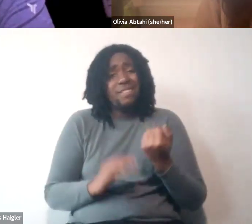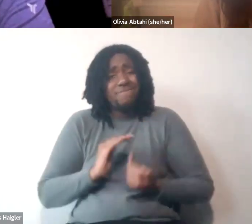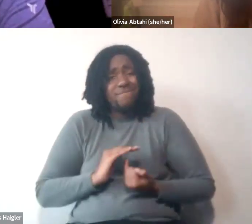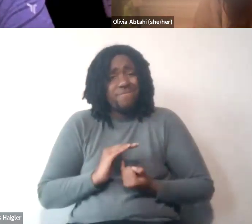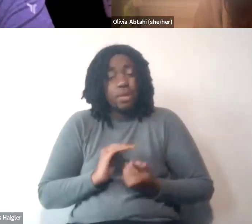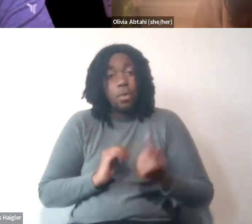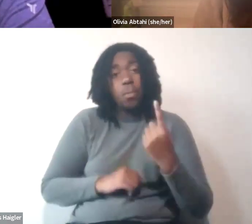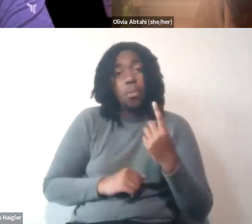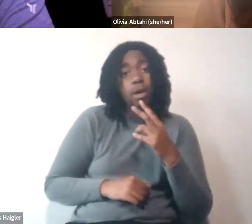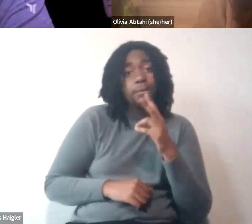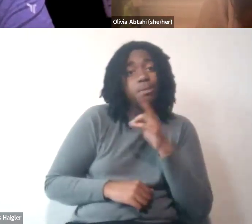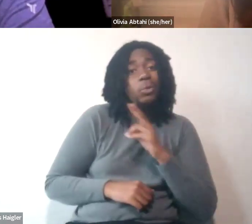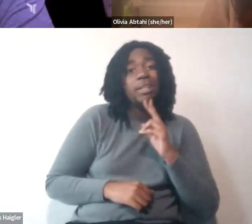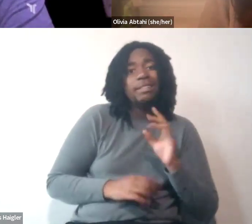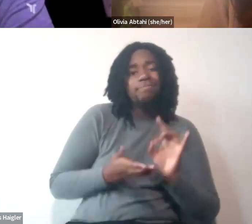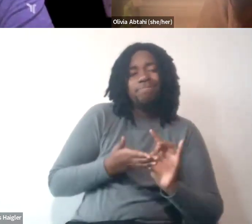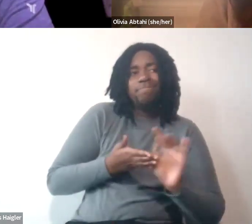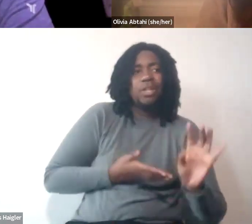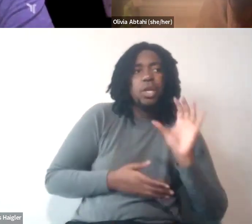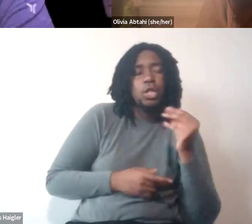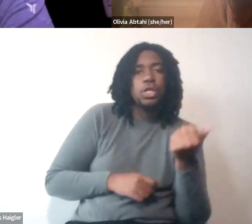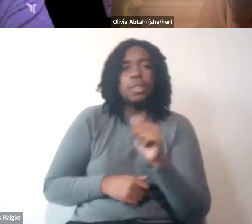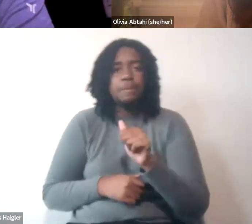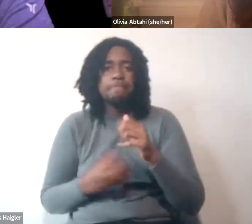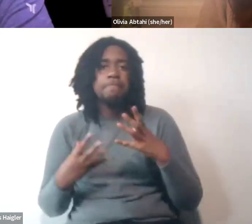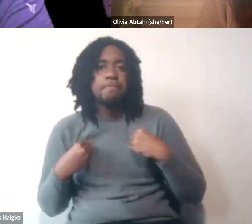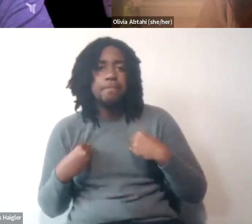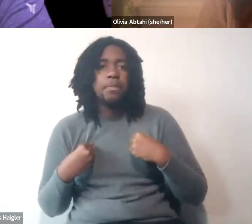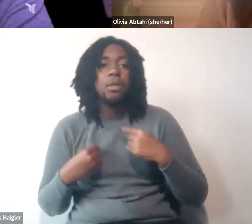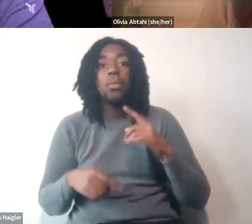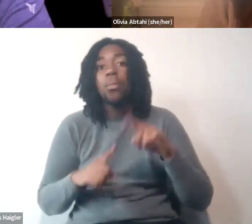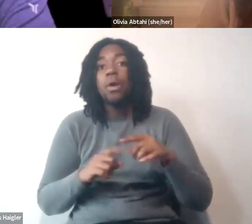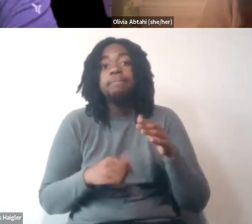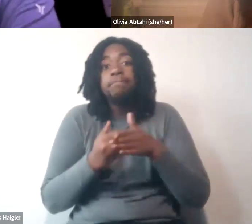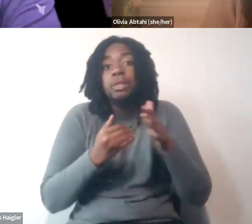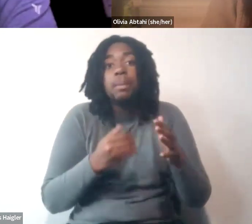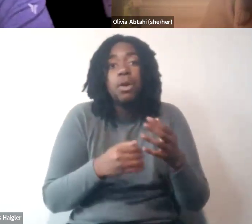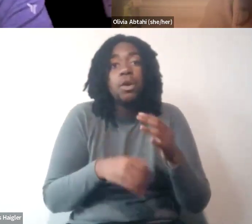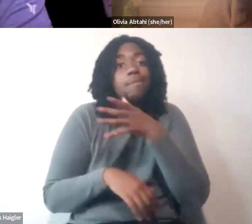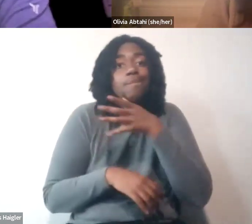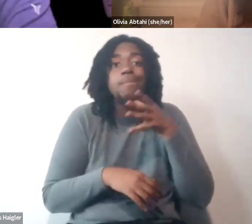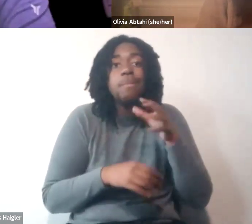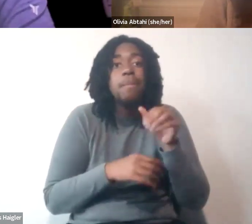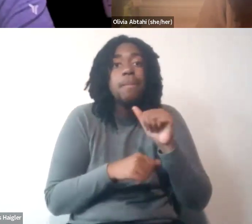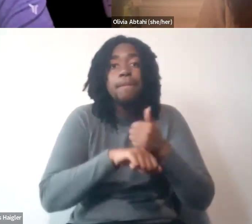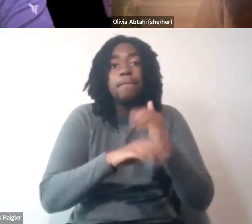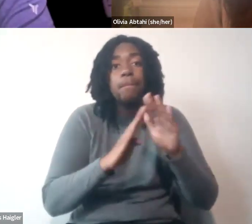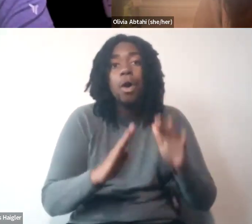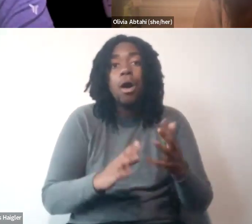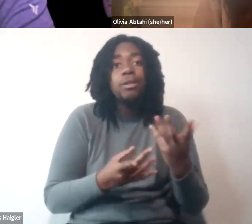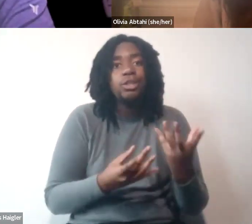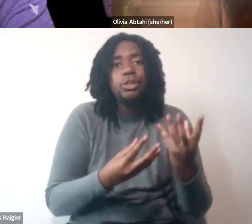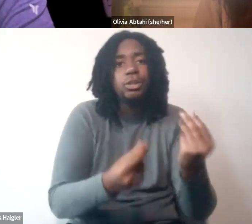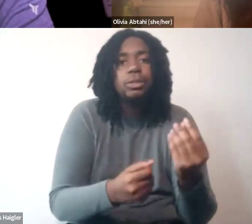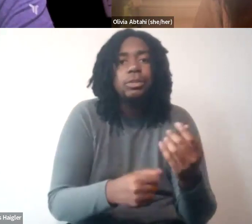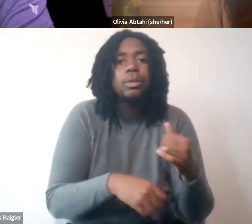Layla rejects it. And when their neighbor's barn mysteriously catches on fire, they realize that a djinn has been at the heart of this,